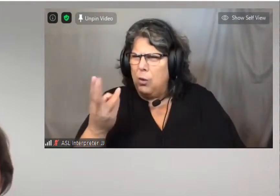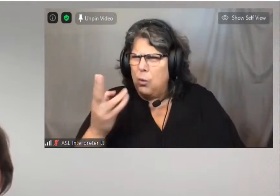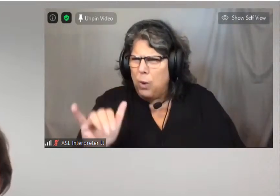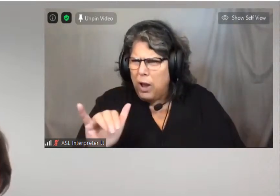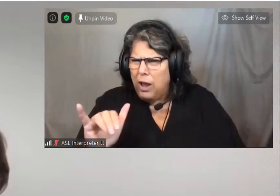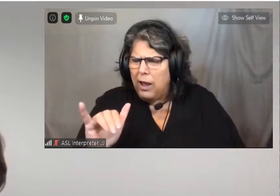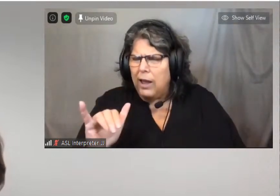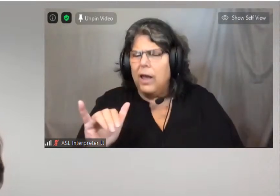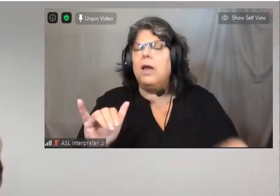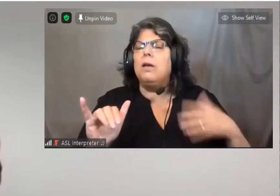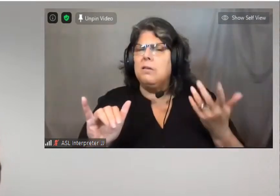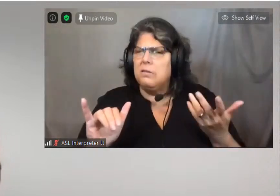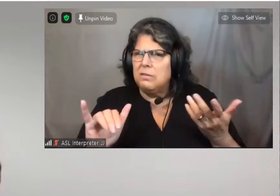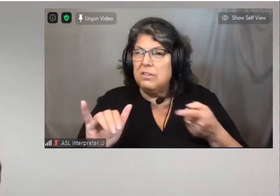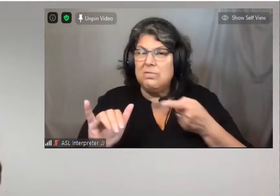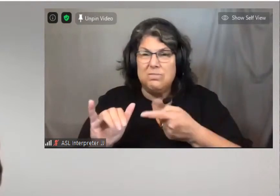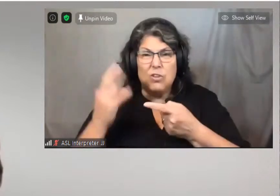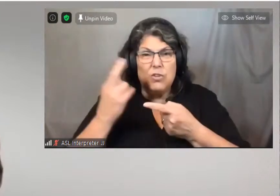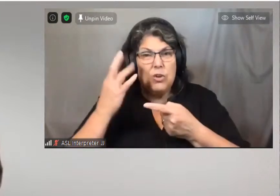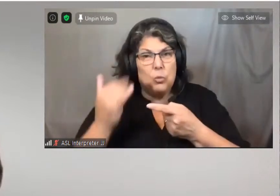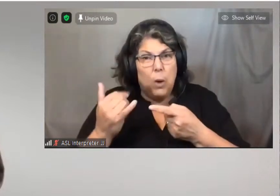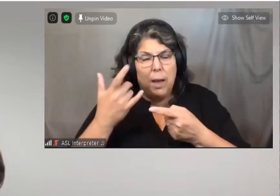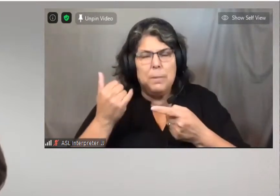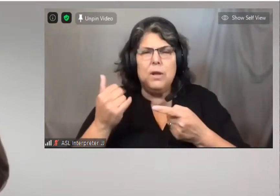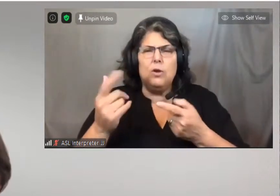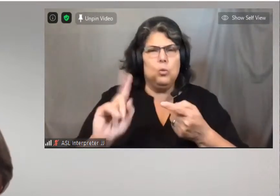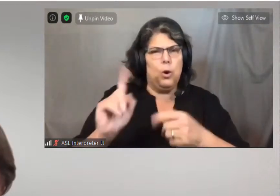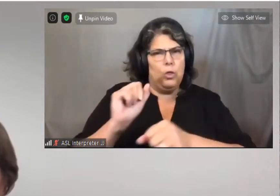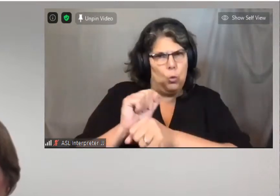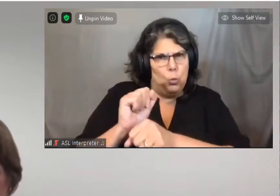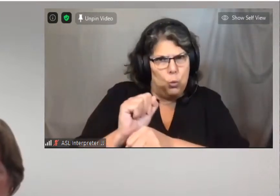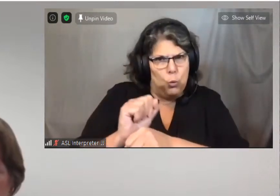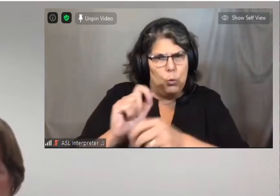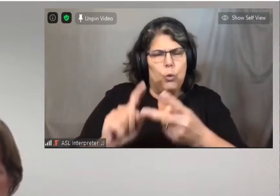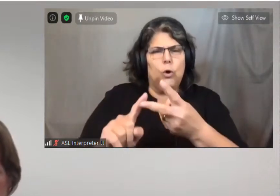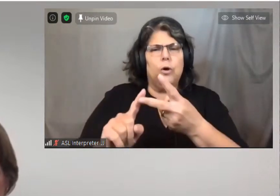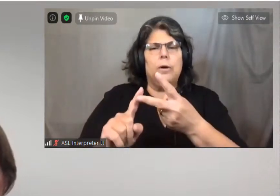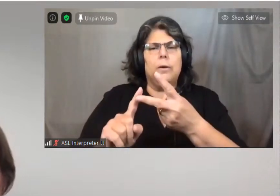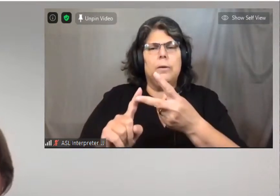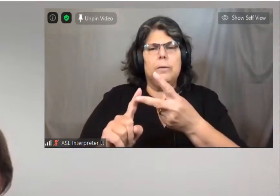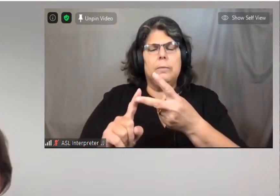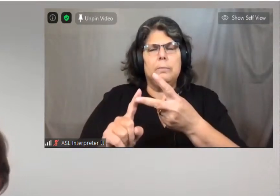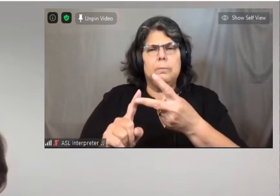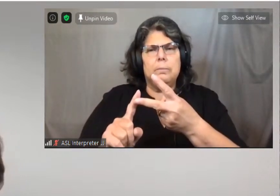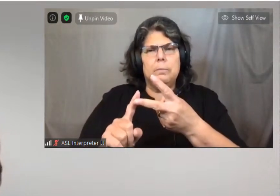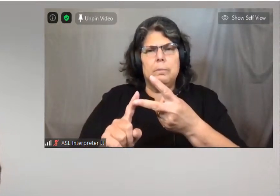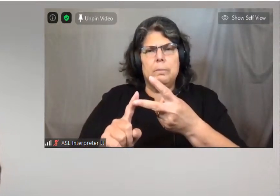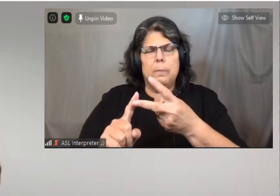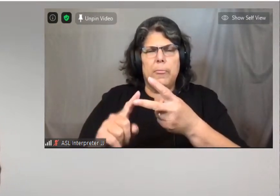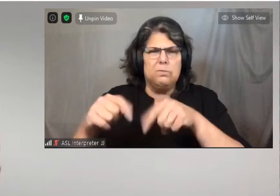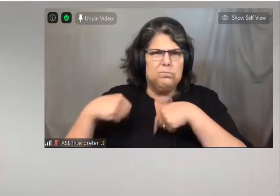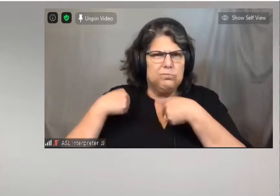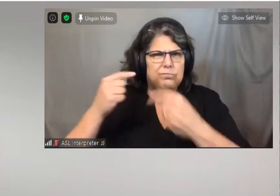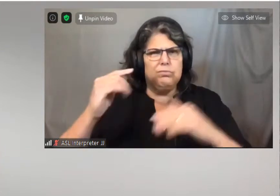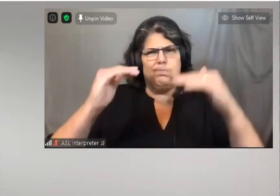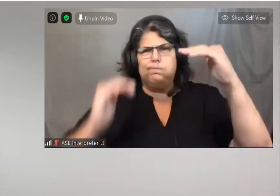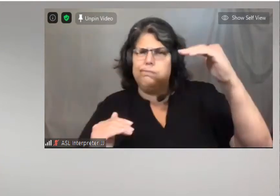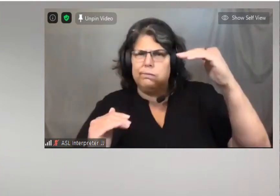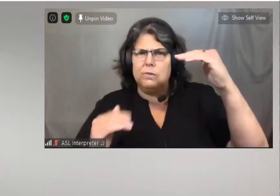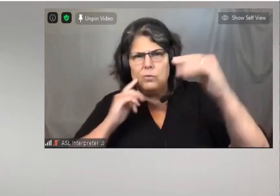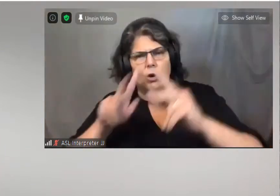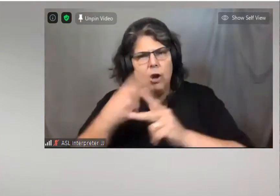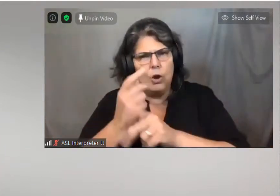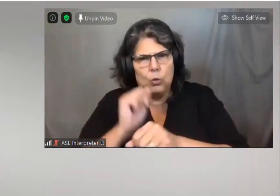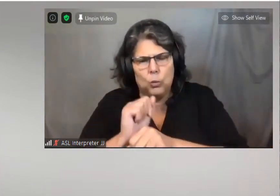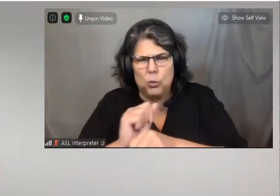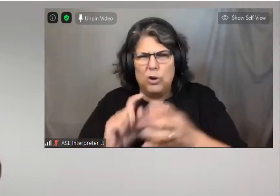those reasons have to do with disparity in the workplace, long-time discrimination in terms of hiring,